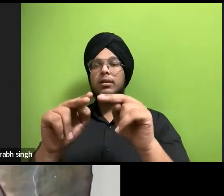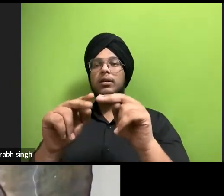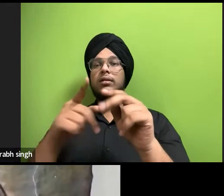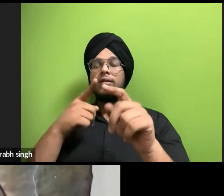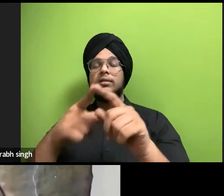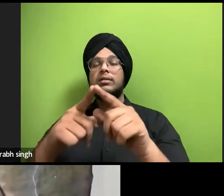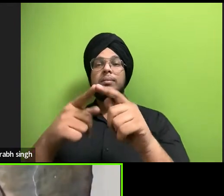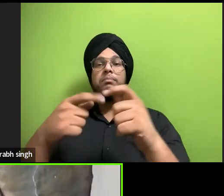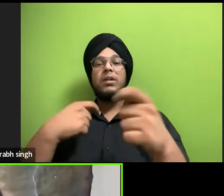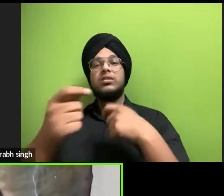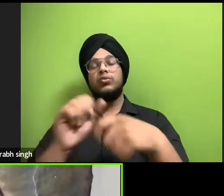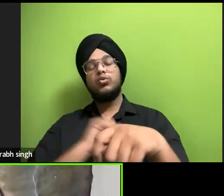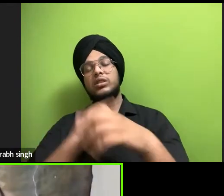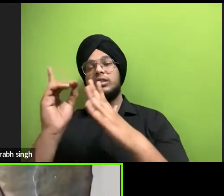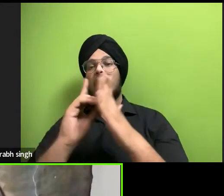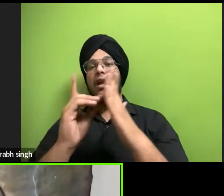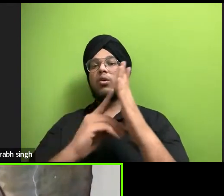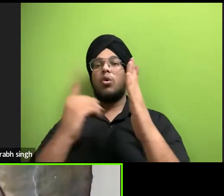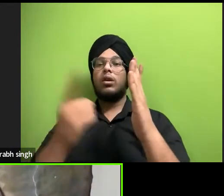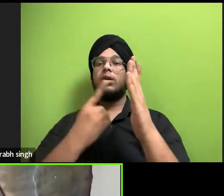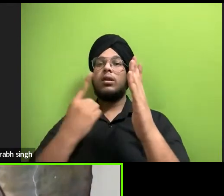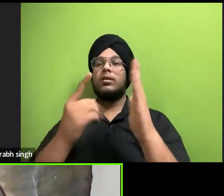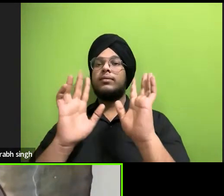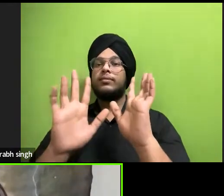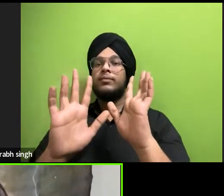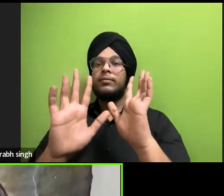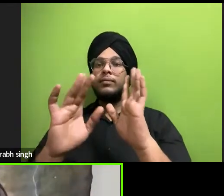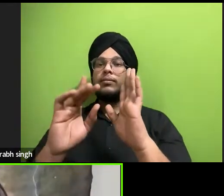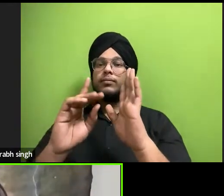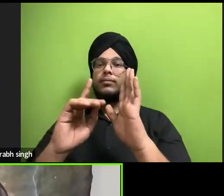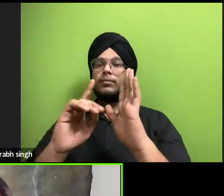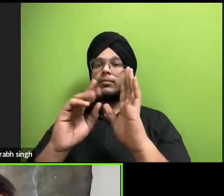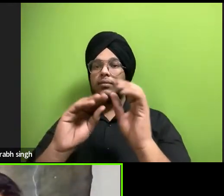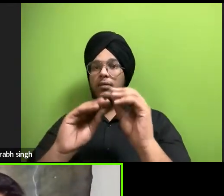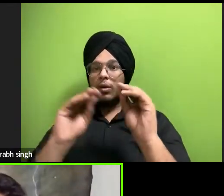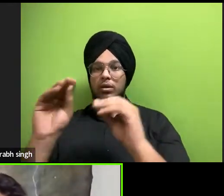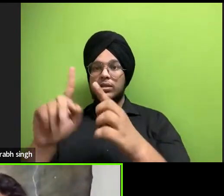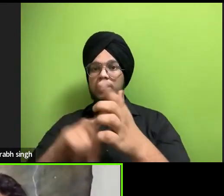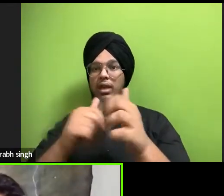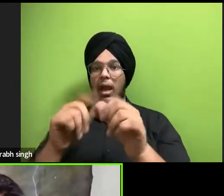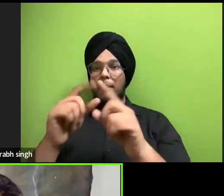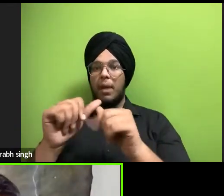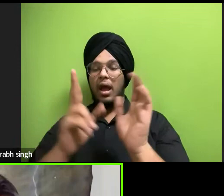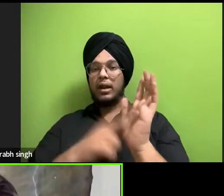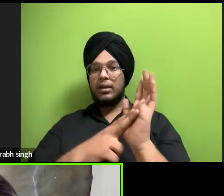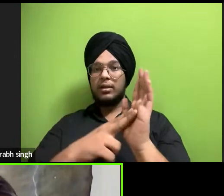design, and a piece of commercial design coming out of Japan that is